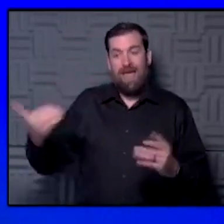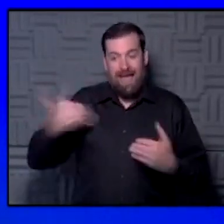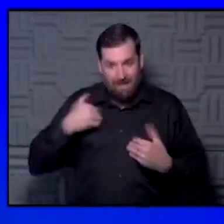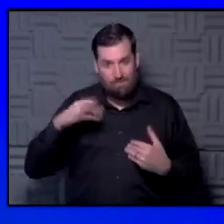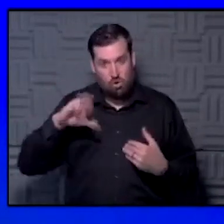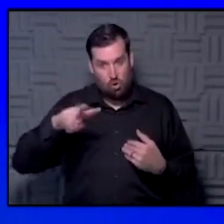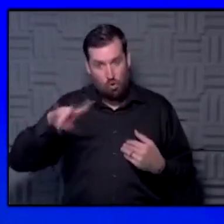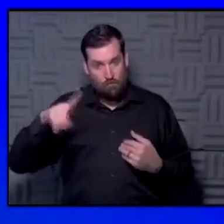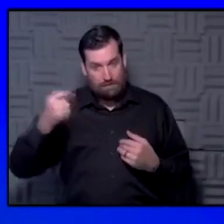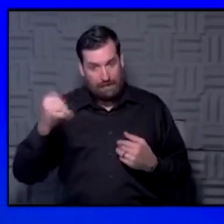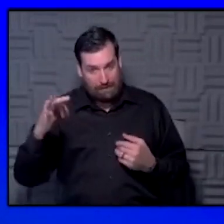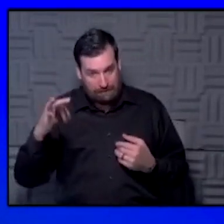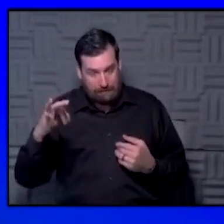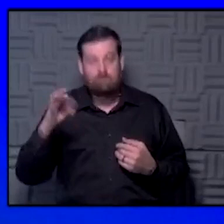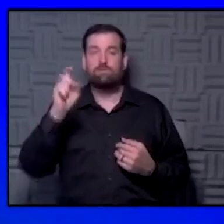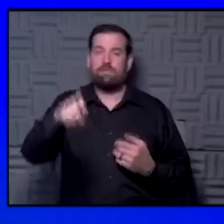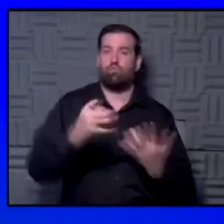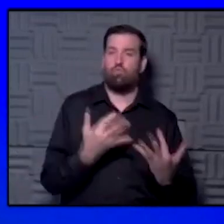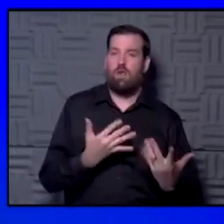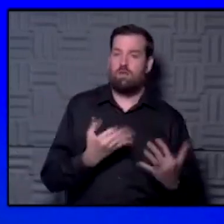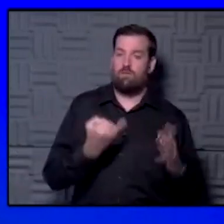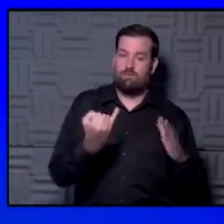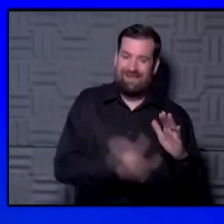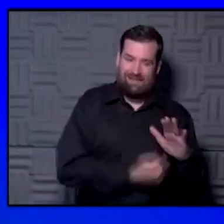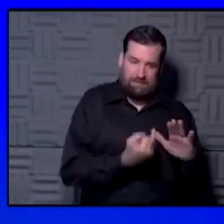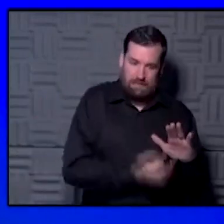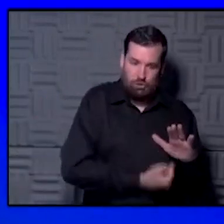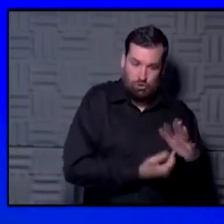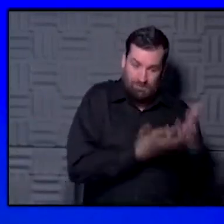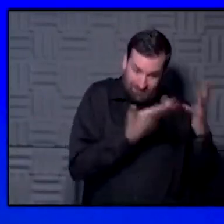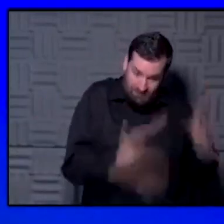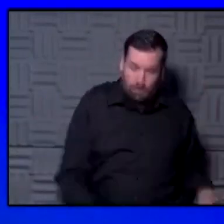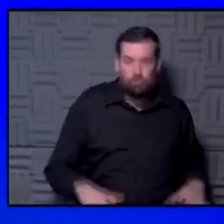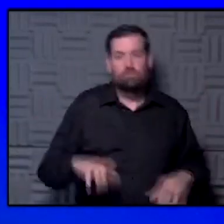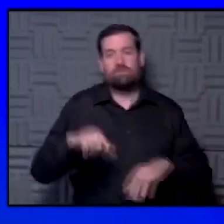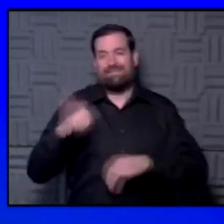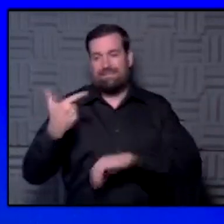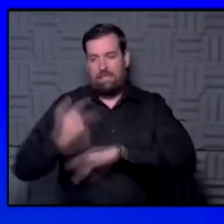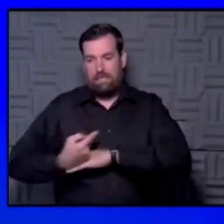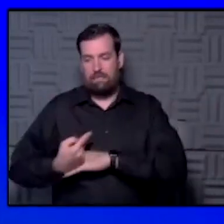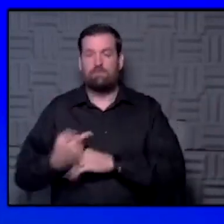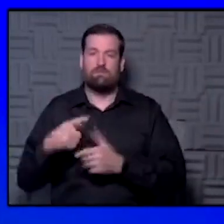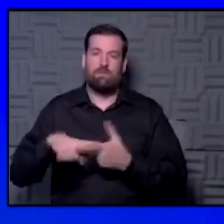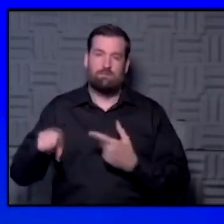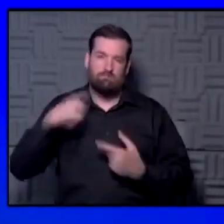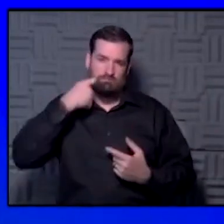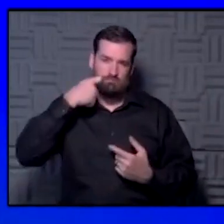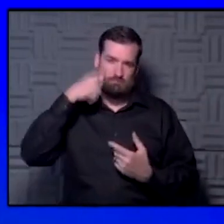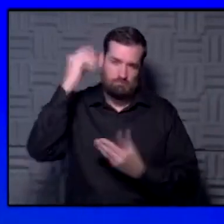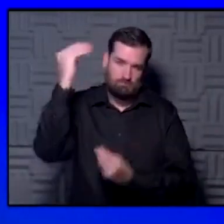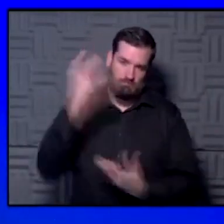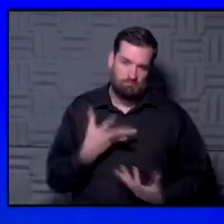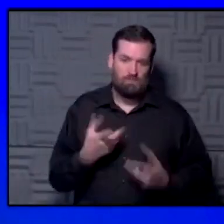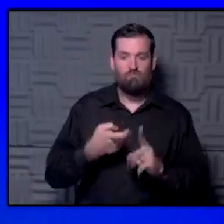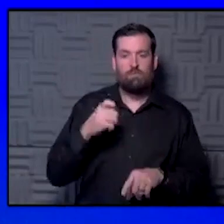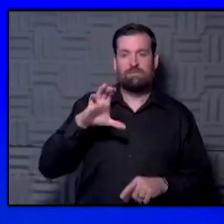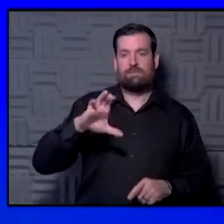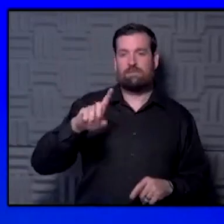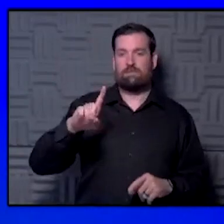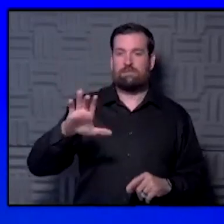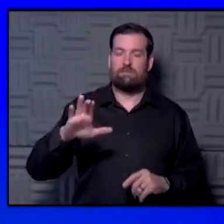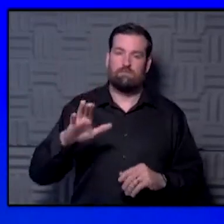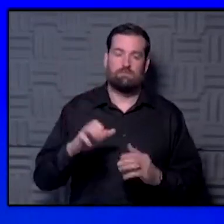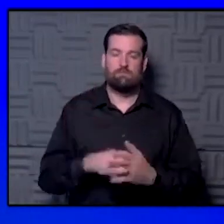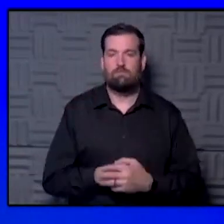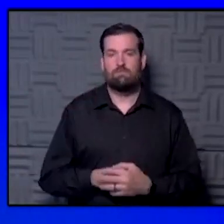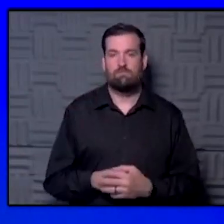need to wait for that 10 days after your isolation period is over. And that is the latest guidance from the CDC on when to get